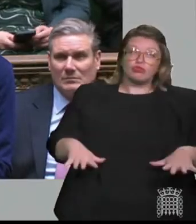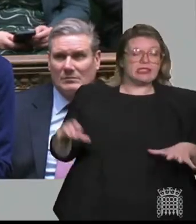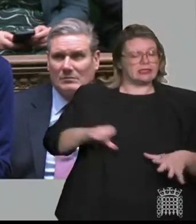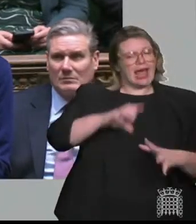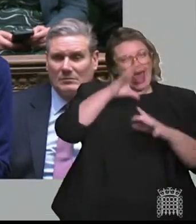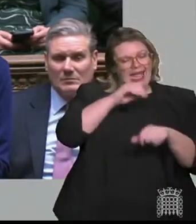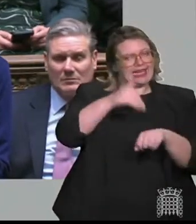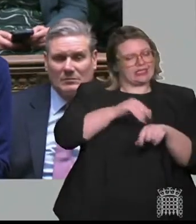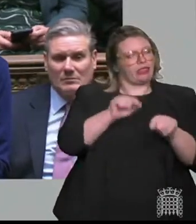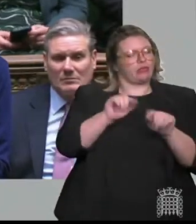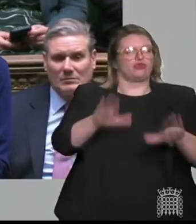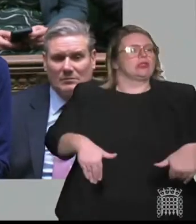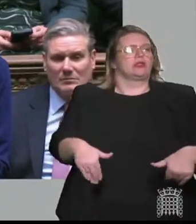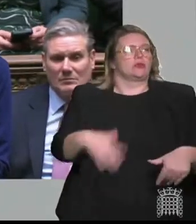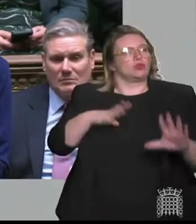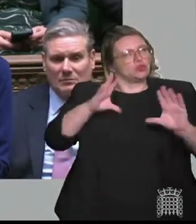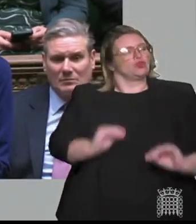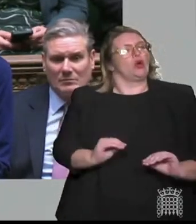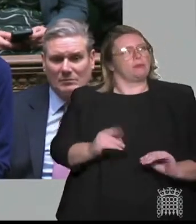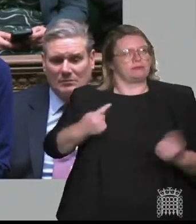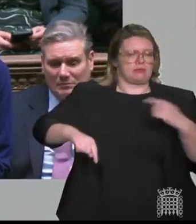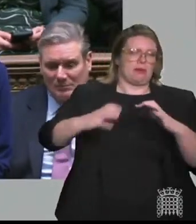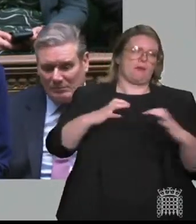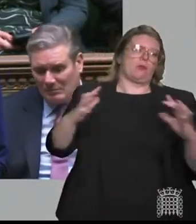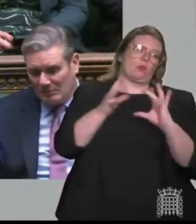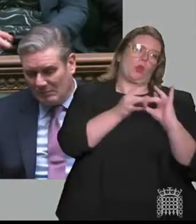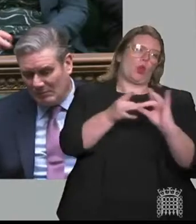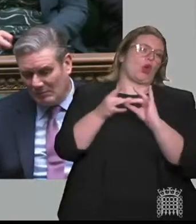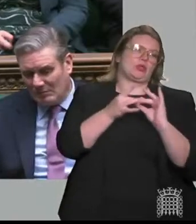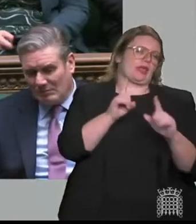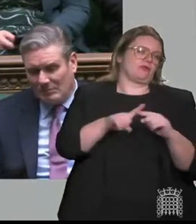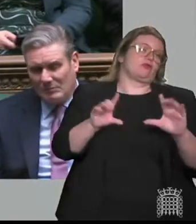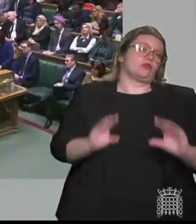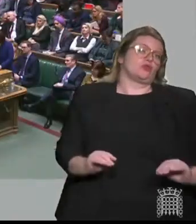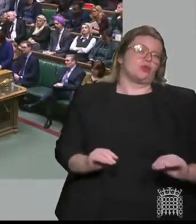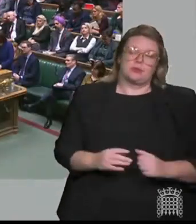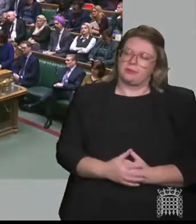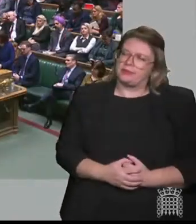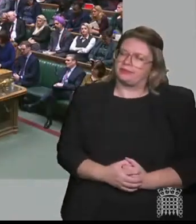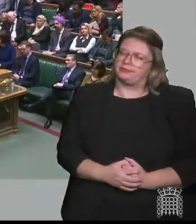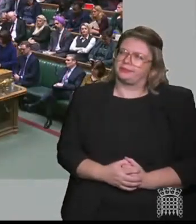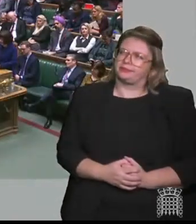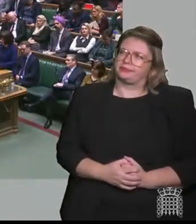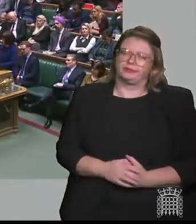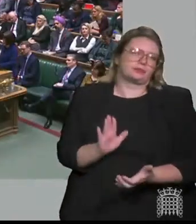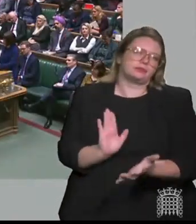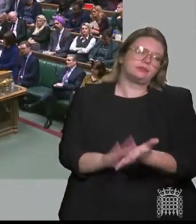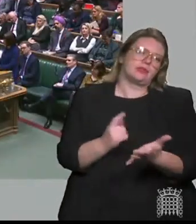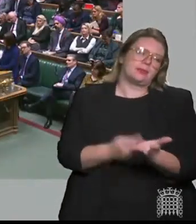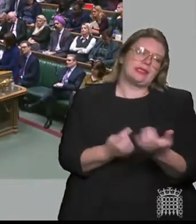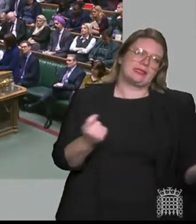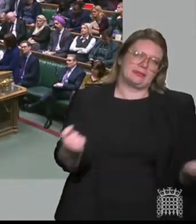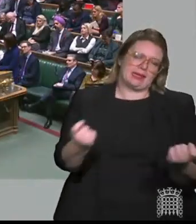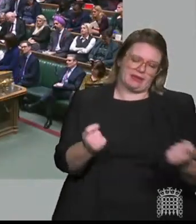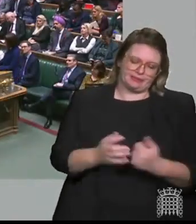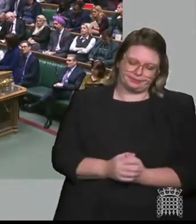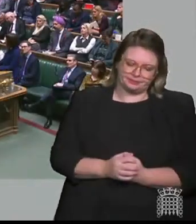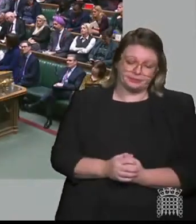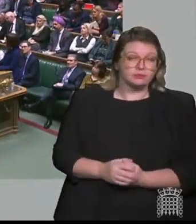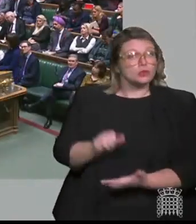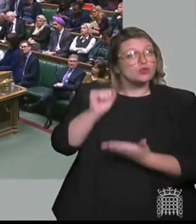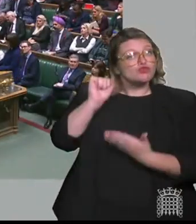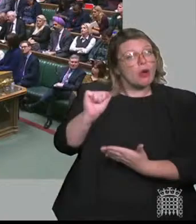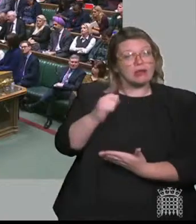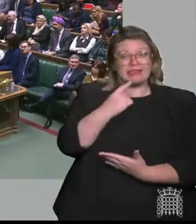and I know that across the House we will work together to eliminate it. Mr. Speaker, the Chancellor calls this